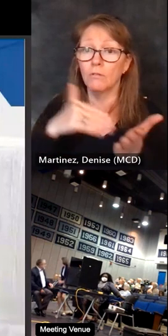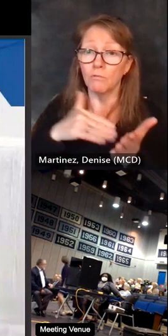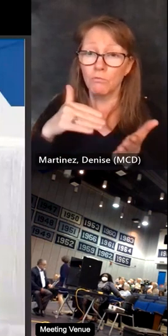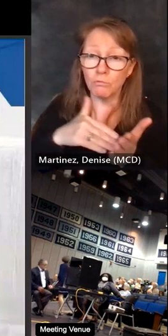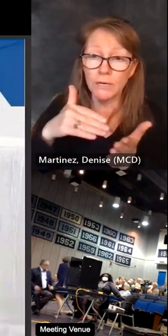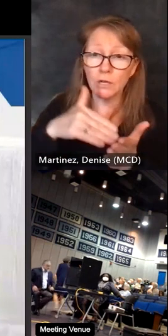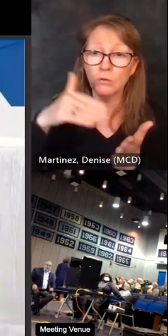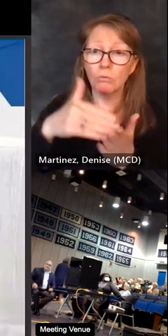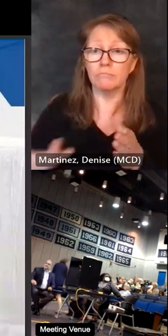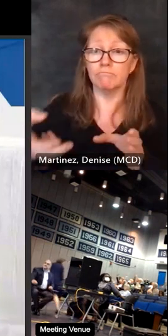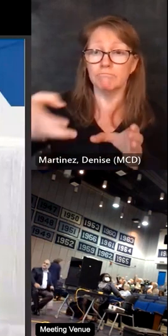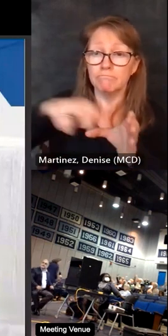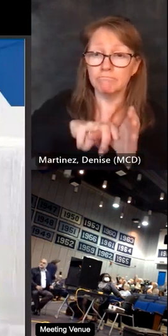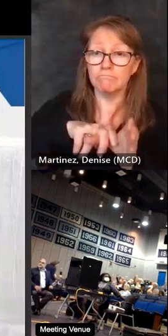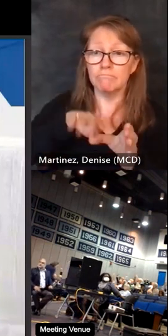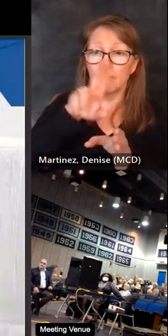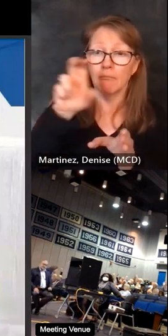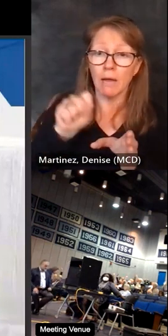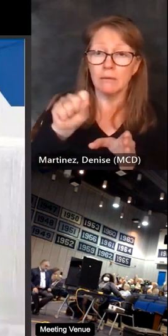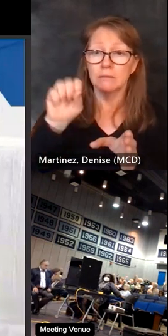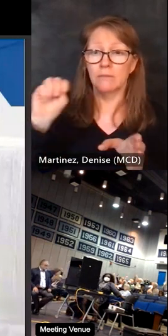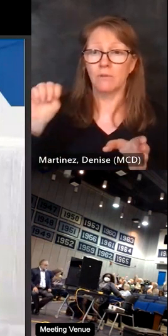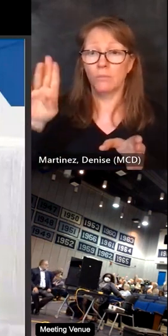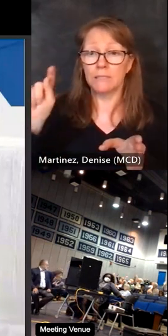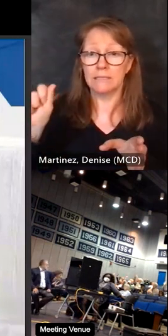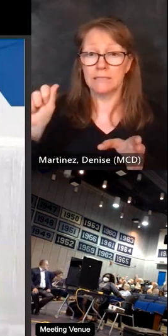bus rider? Go ahead and